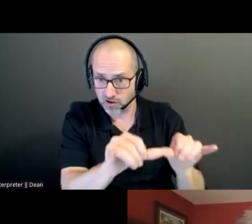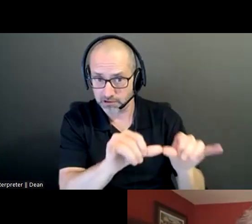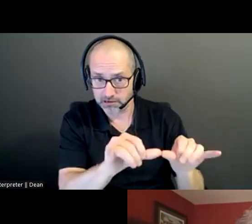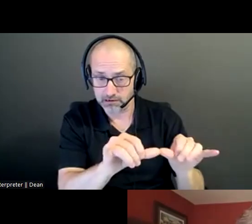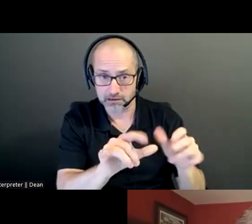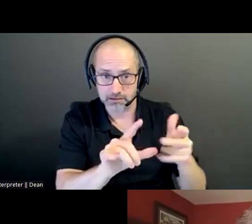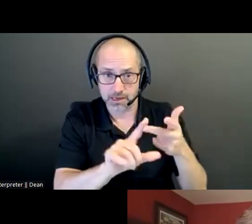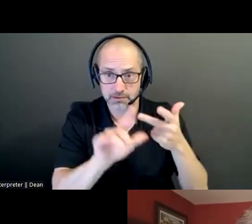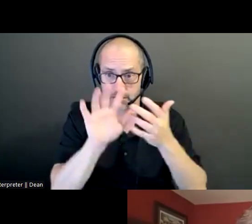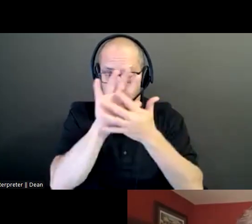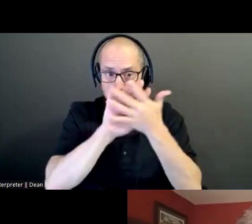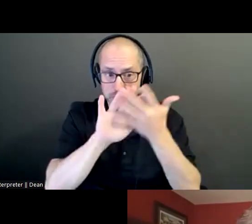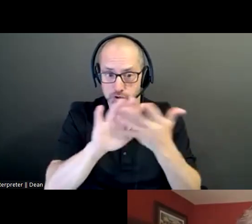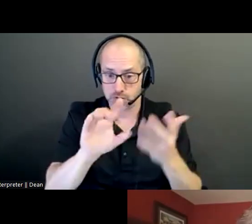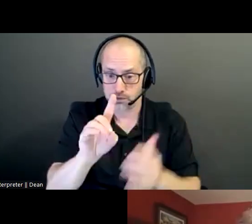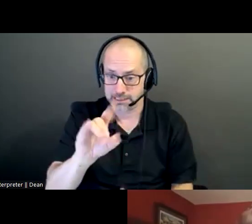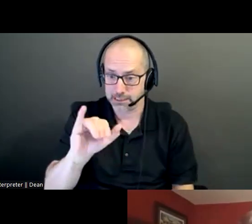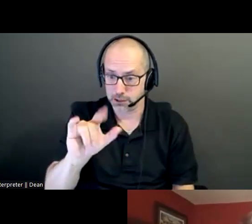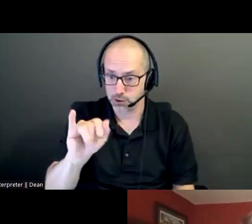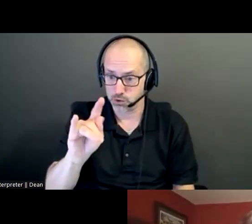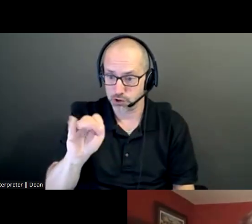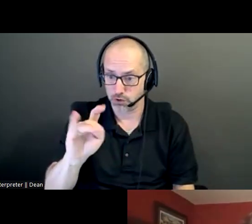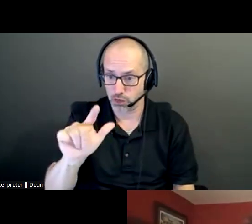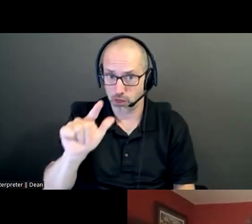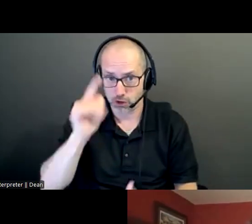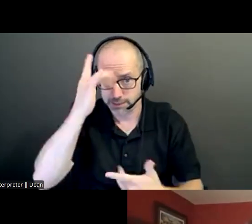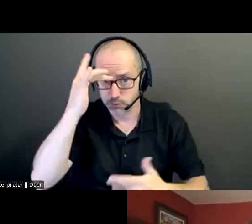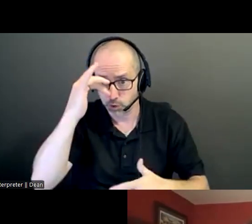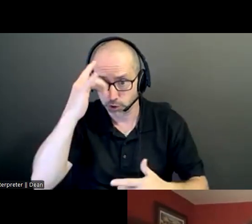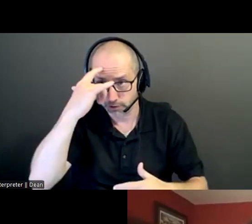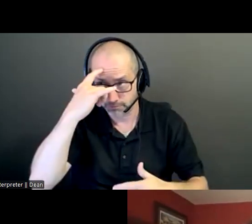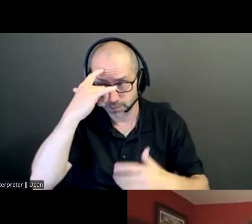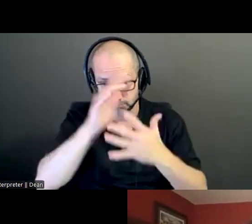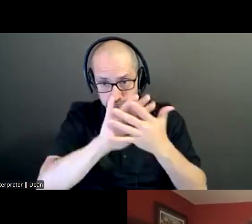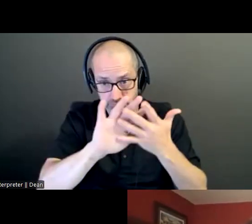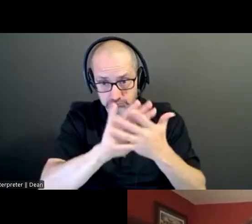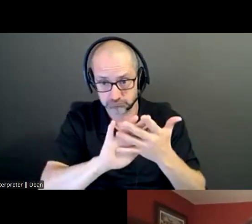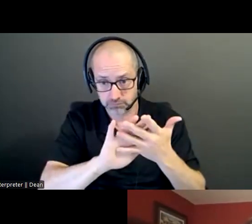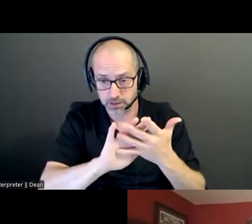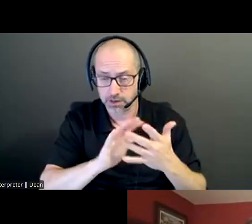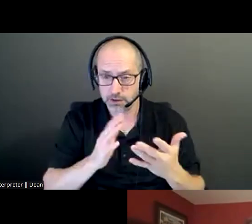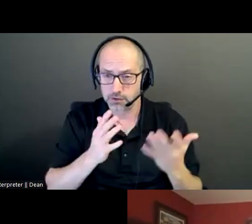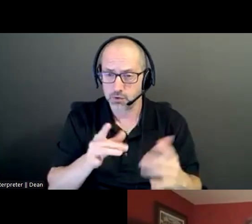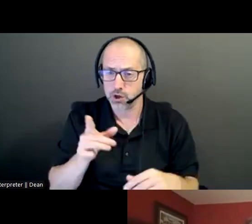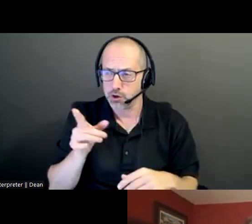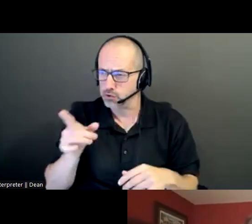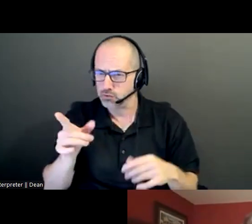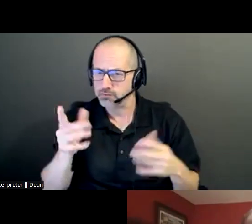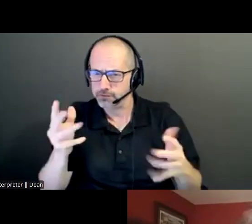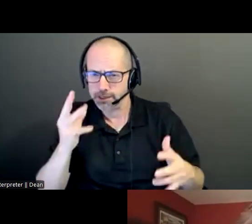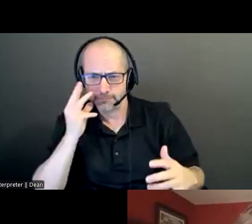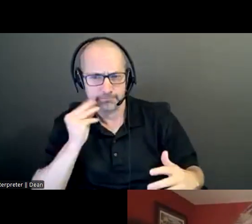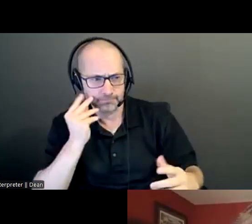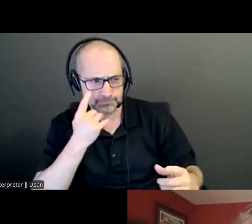delusional disorders. I wonder if you might want to start by talking about some of your reflections on those kinds